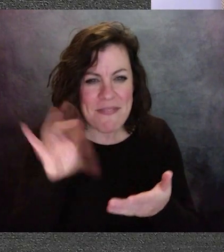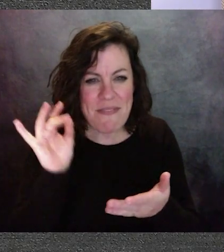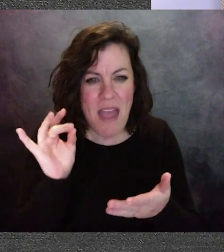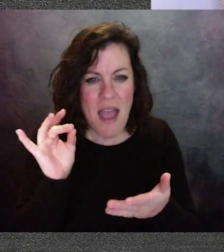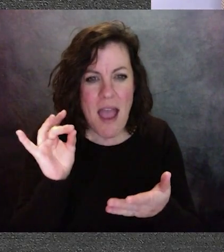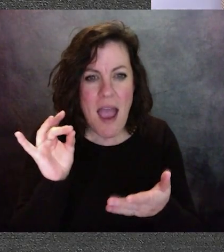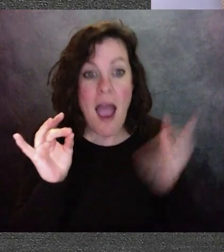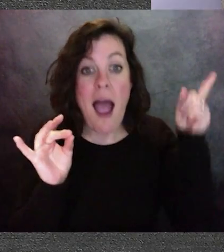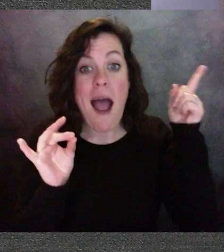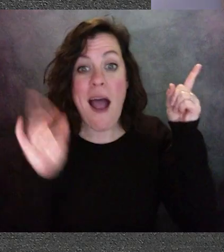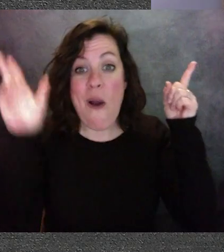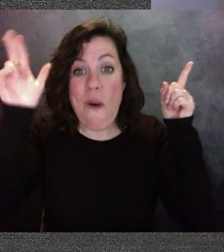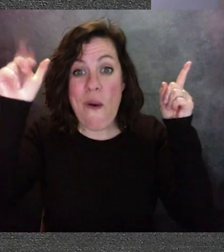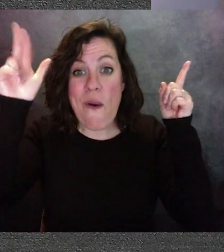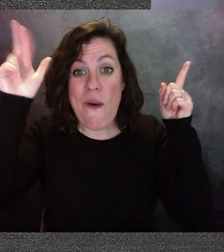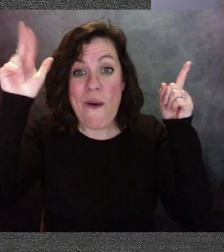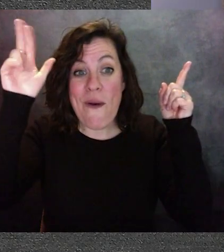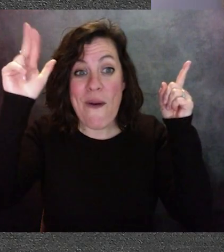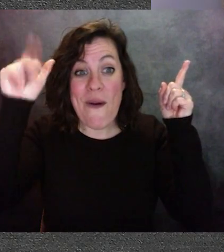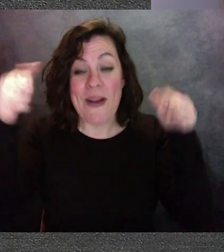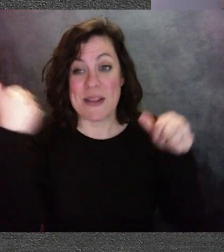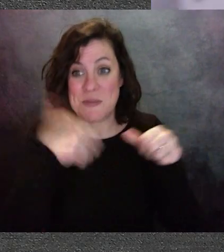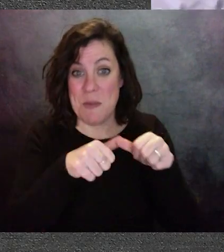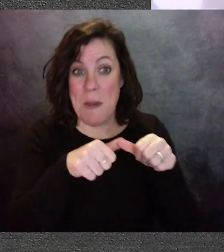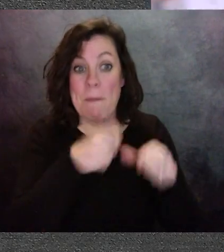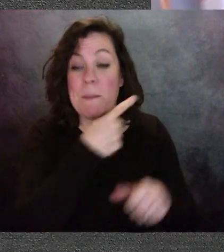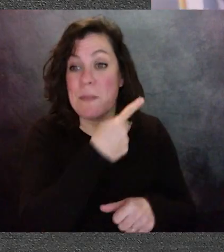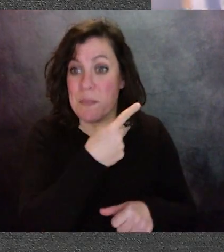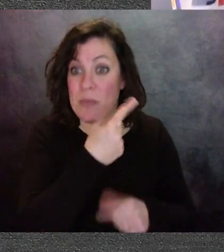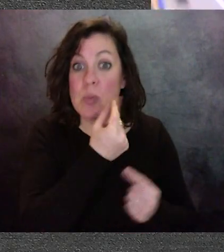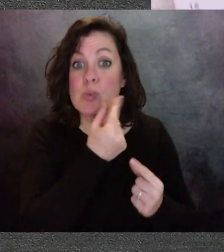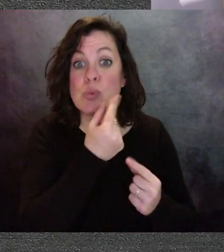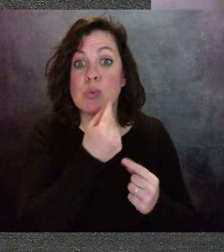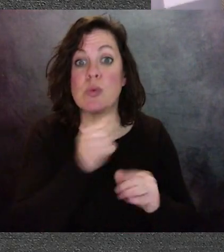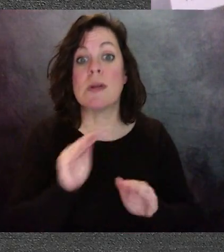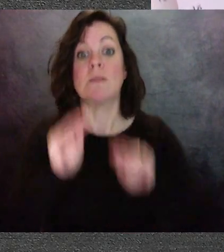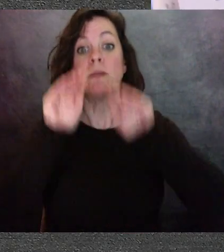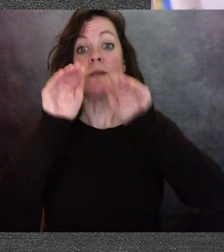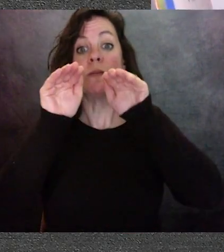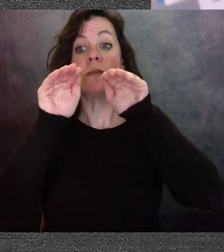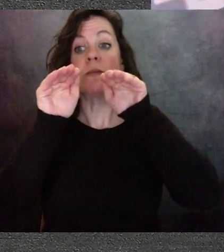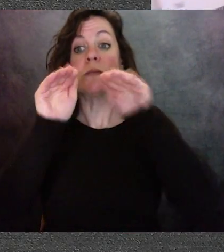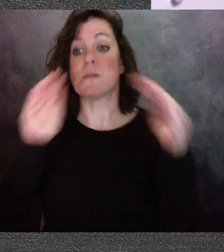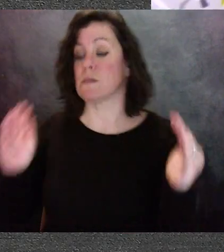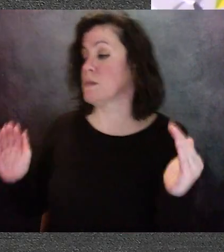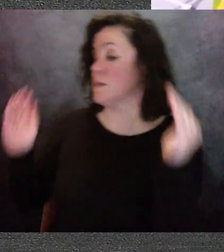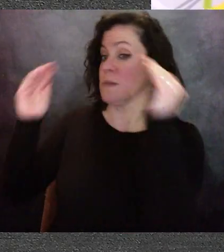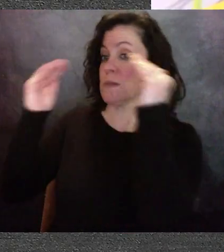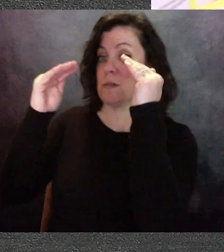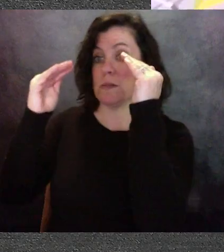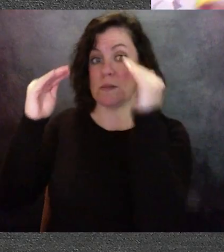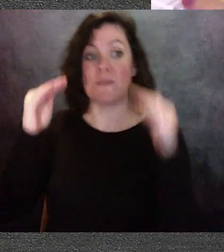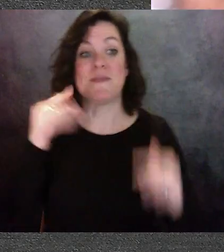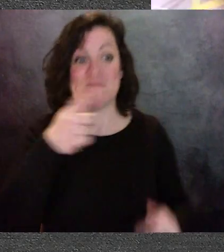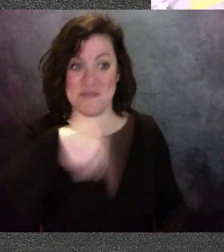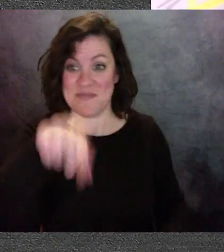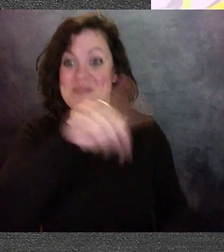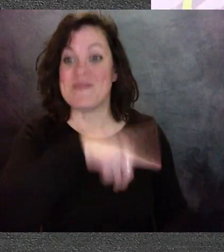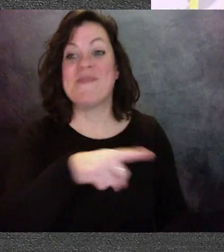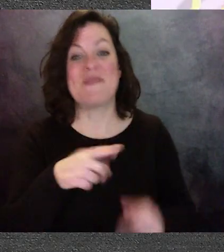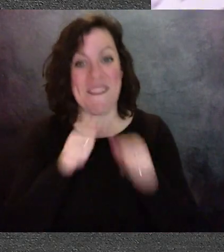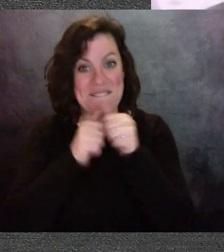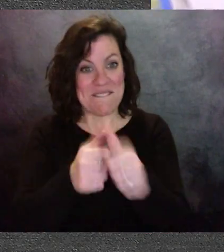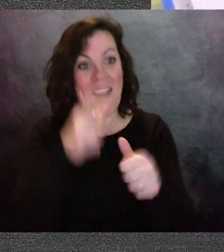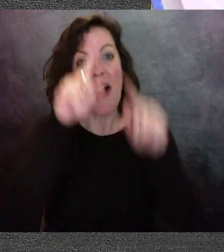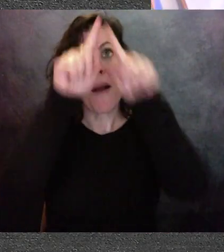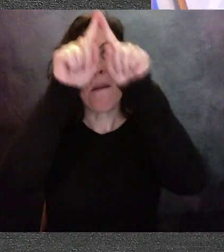the horsies. And what we saw on the horsies were more blankets made with